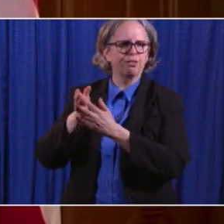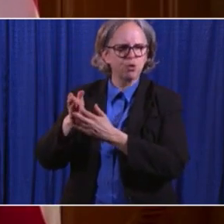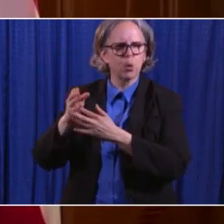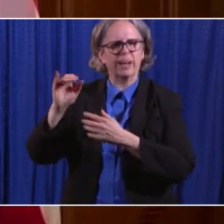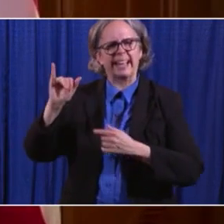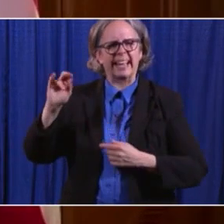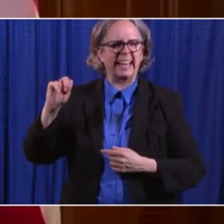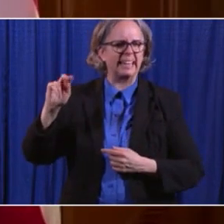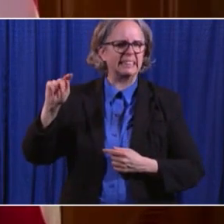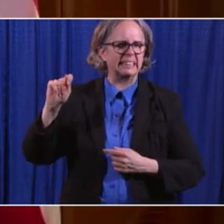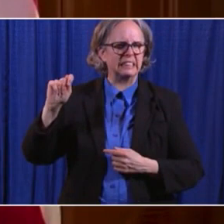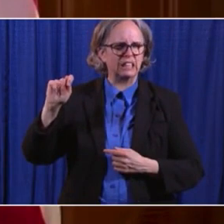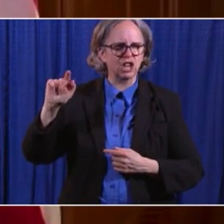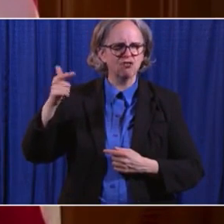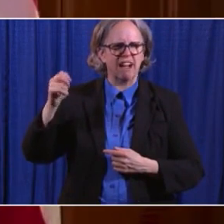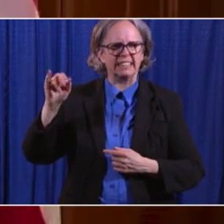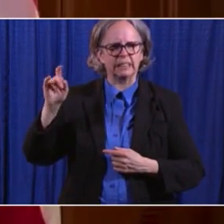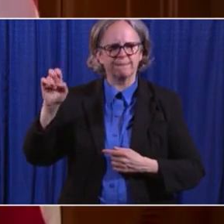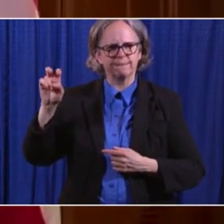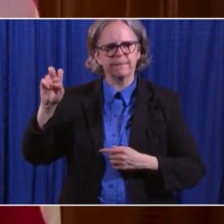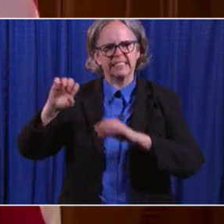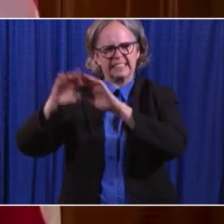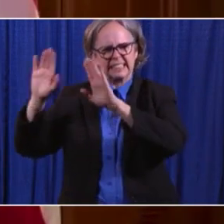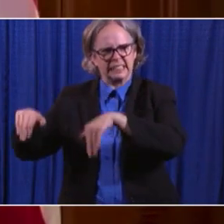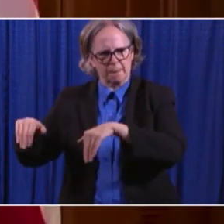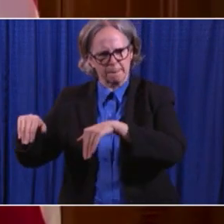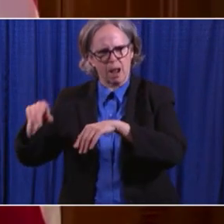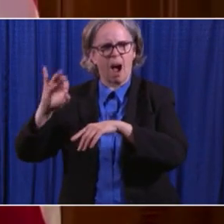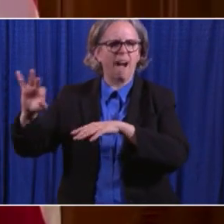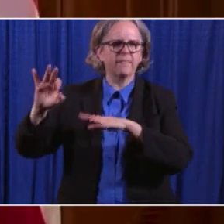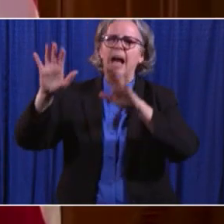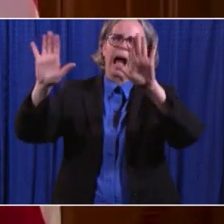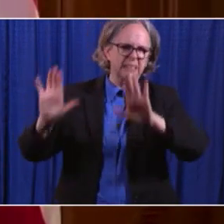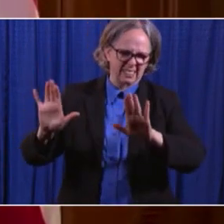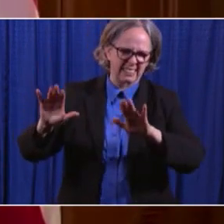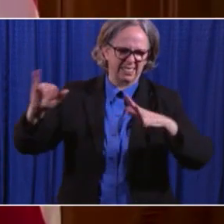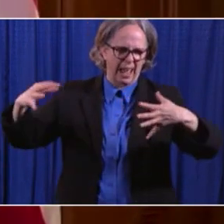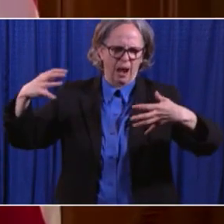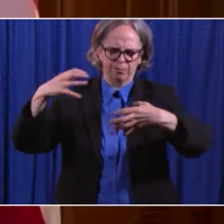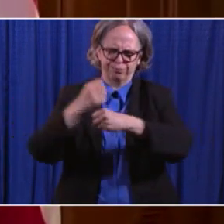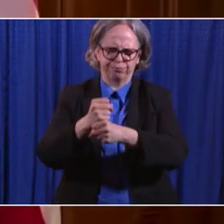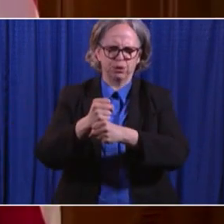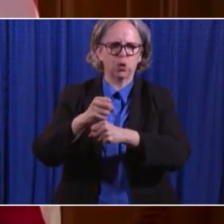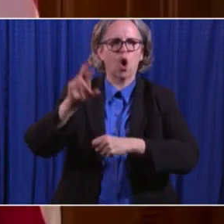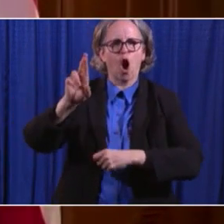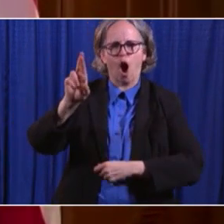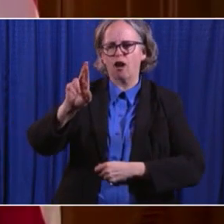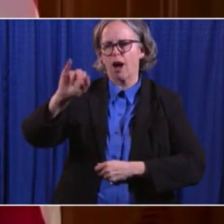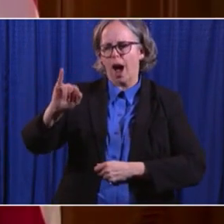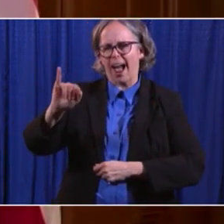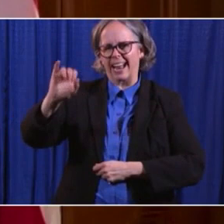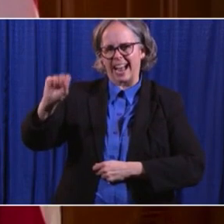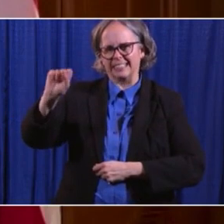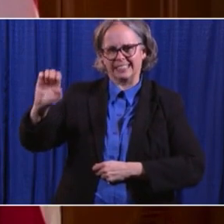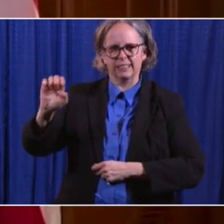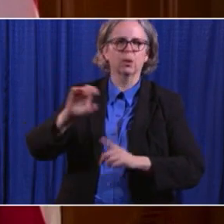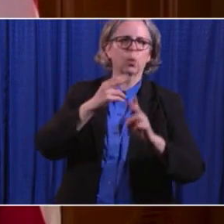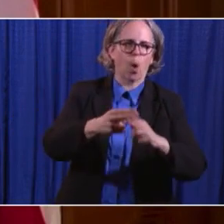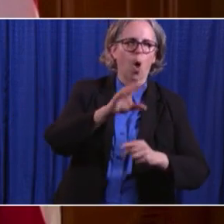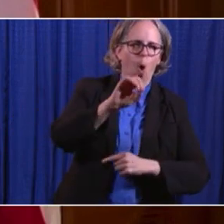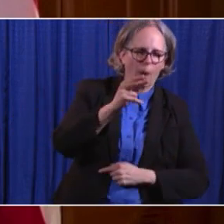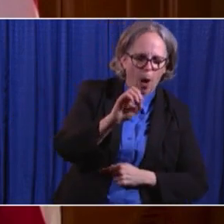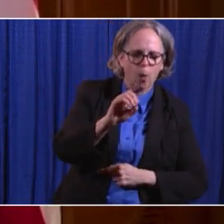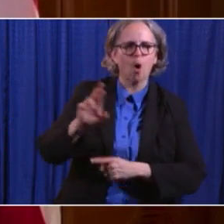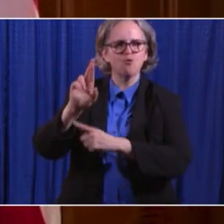Integrated Systems and Excellence, or maybe it's easier to remember, we're calling it Ohio Rise, which